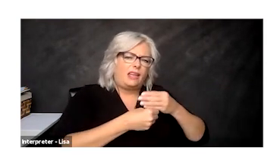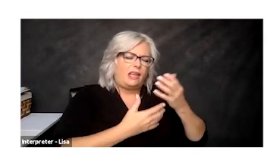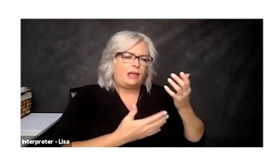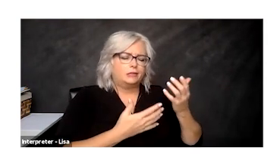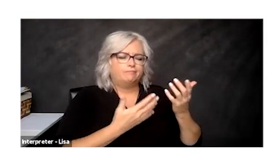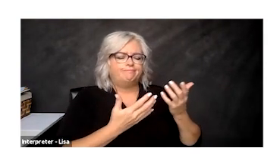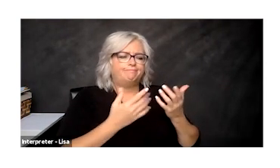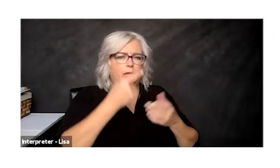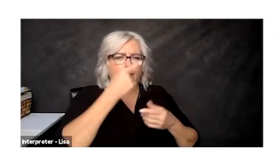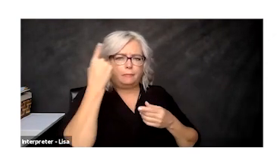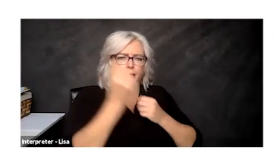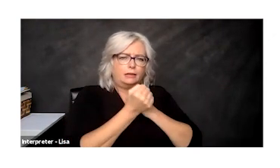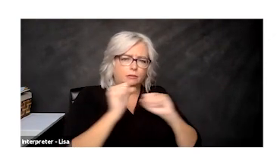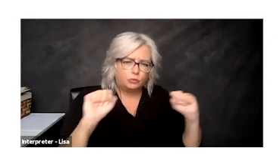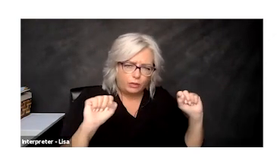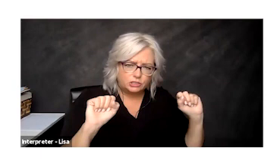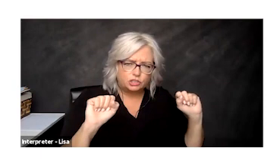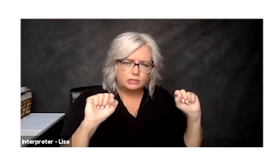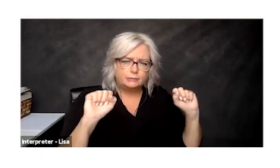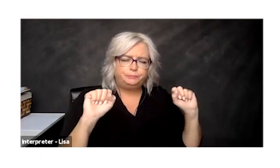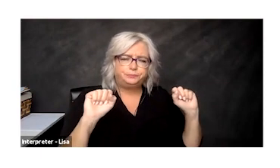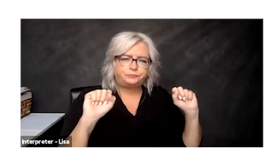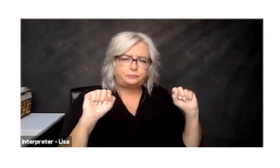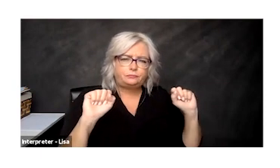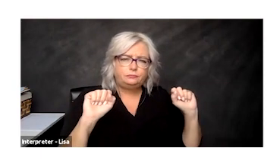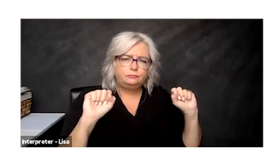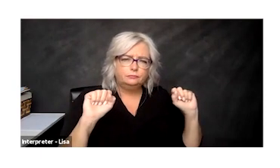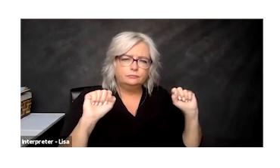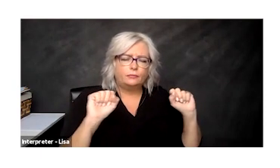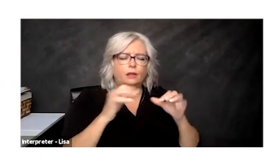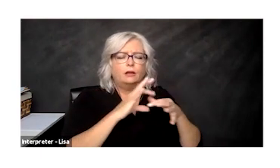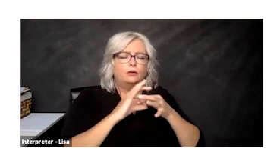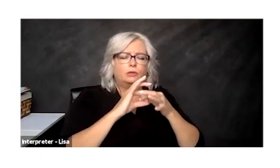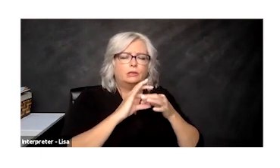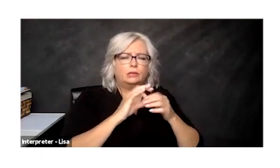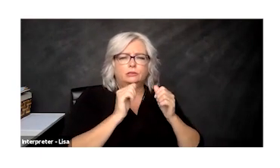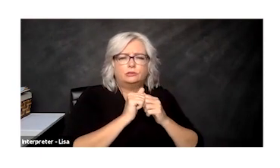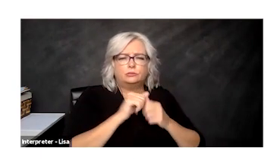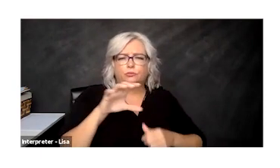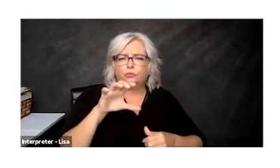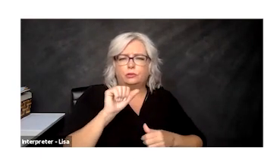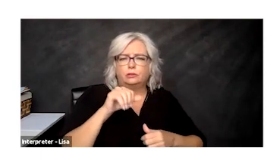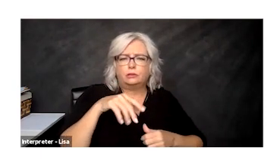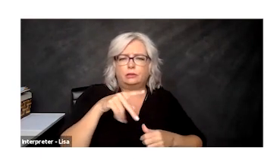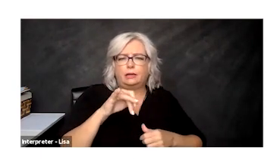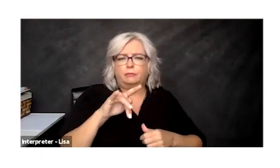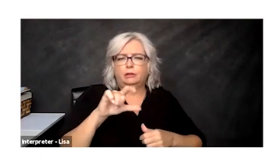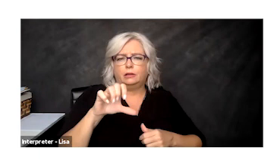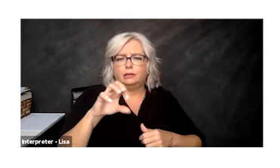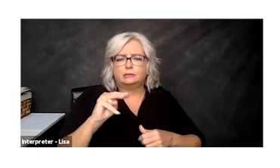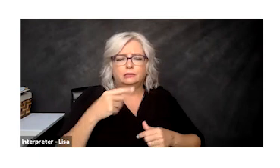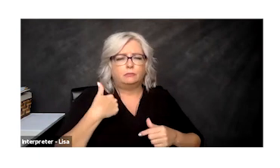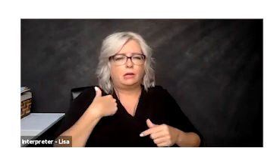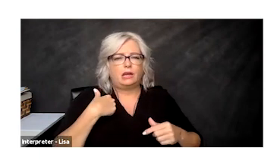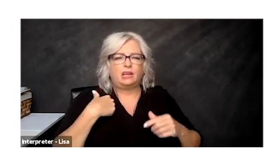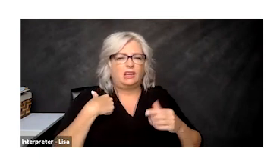Black liberation and its relationship to capitalism. And I'm very critical of capitalism to the